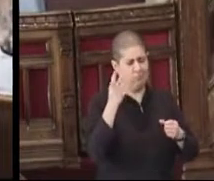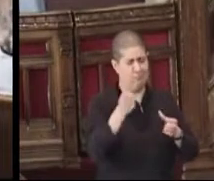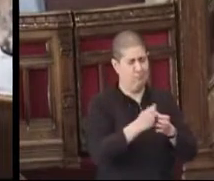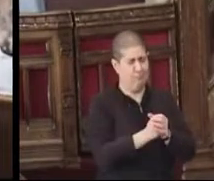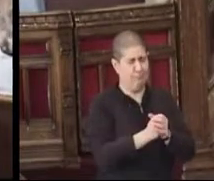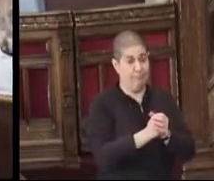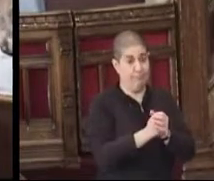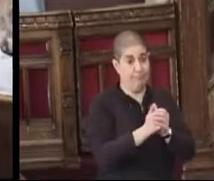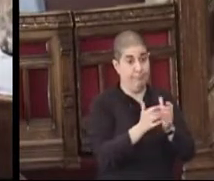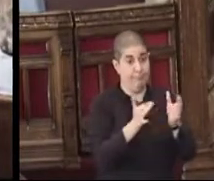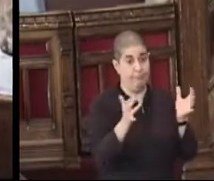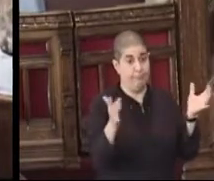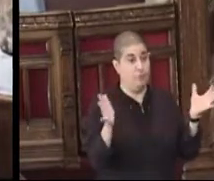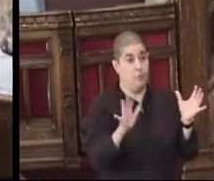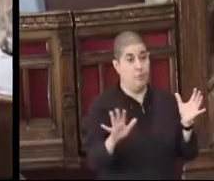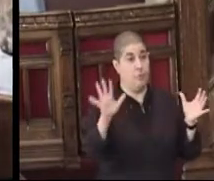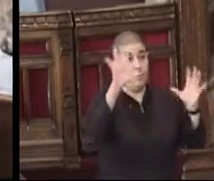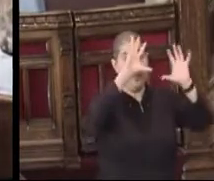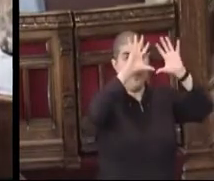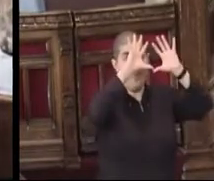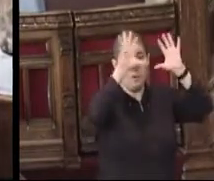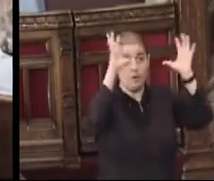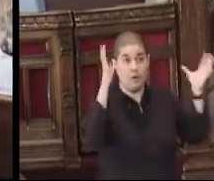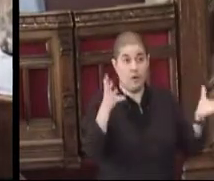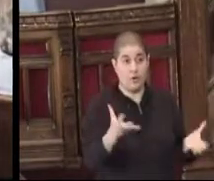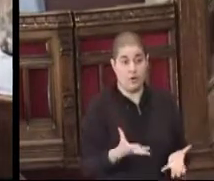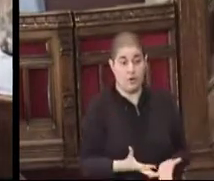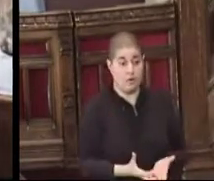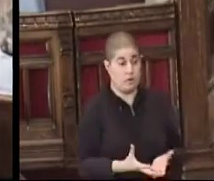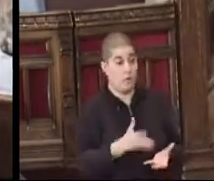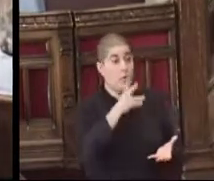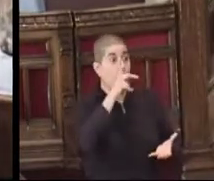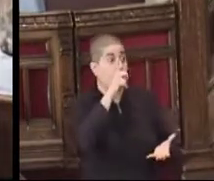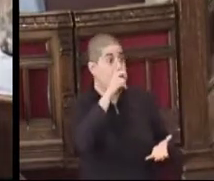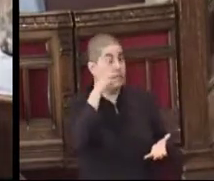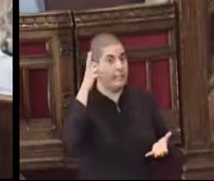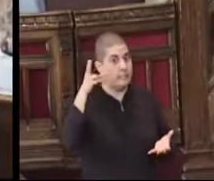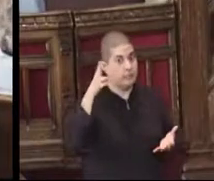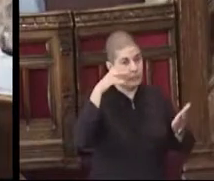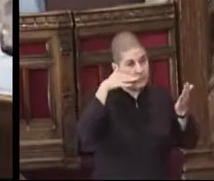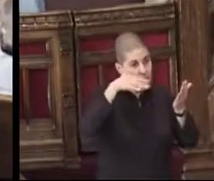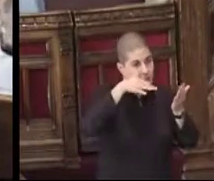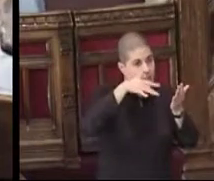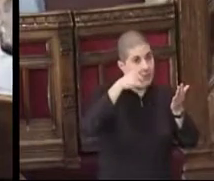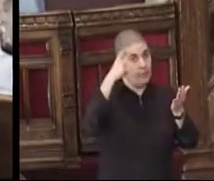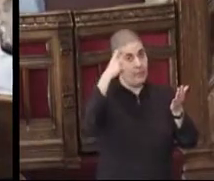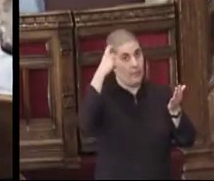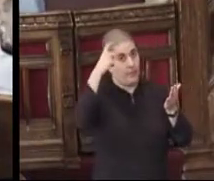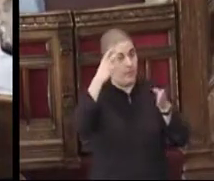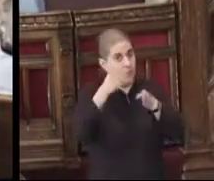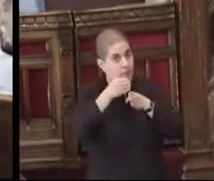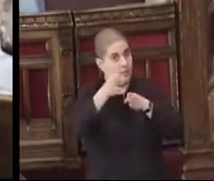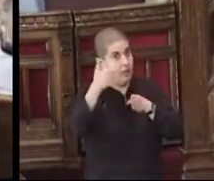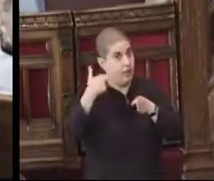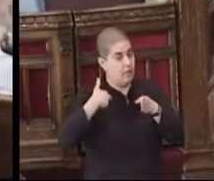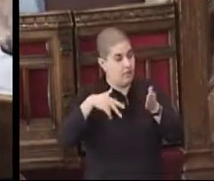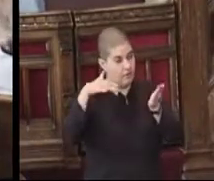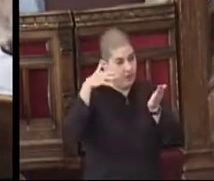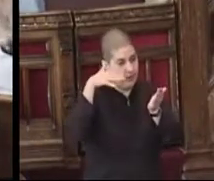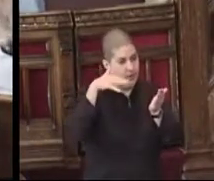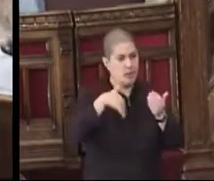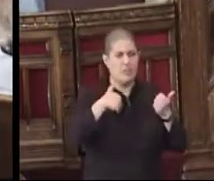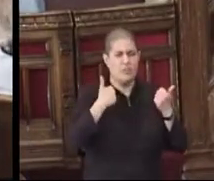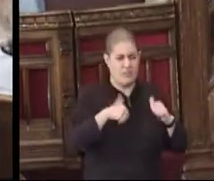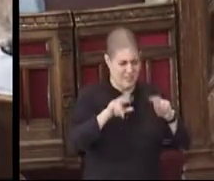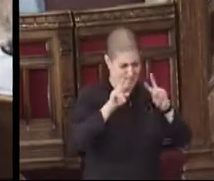expansion around the world. And as historians and theologians look back at that time, they try to assess, why